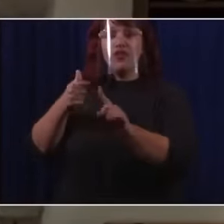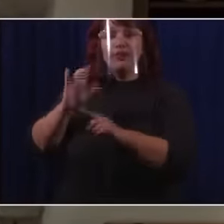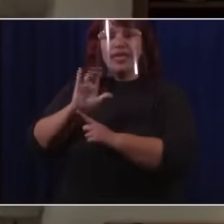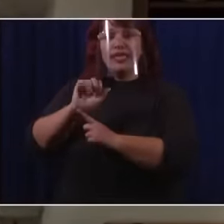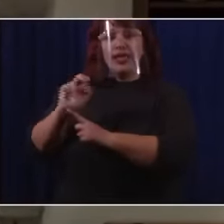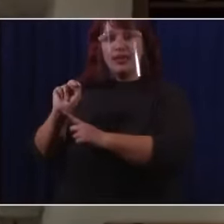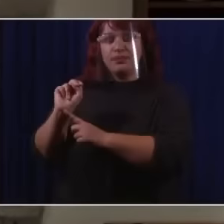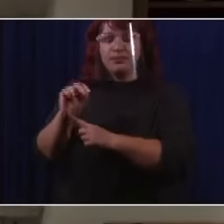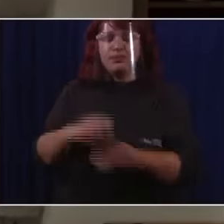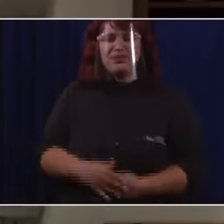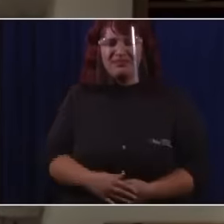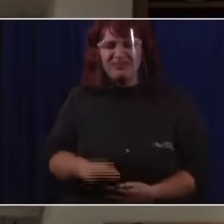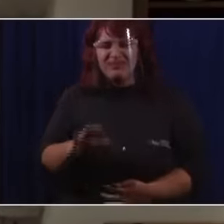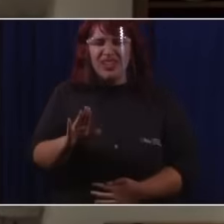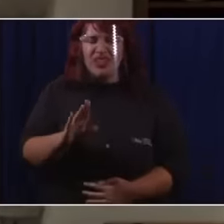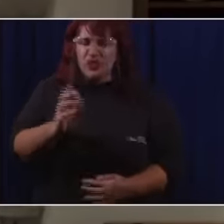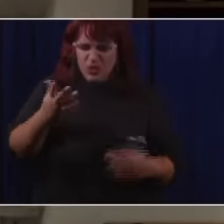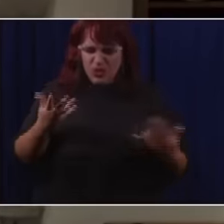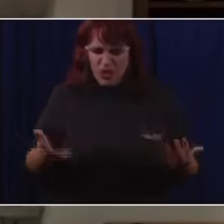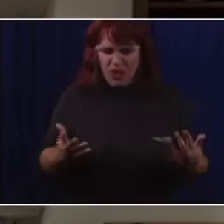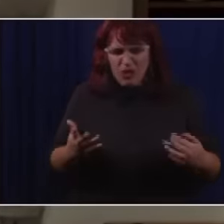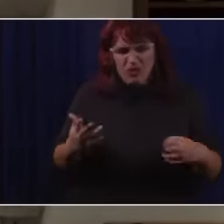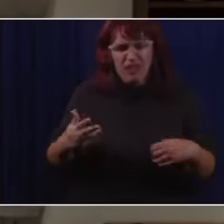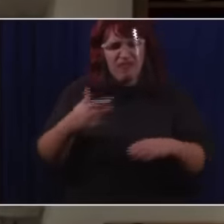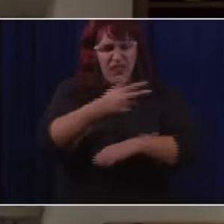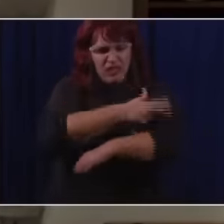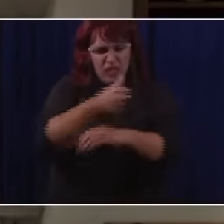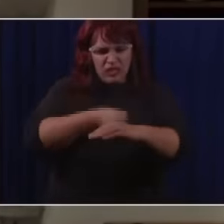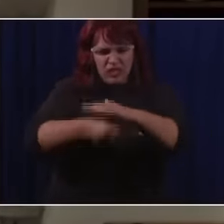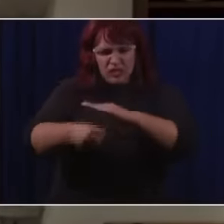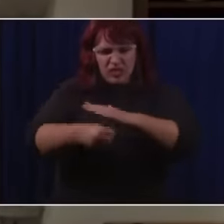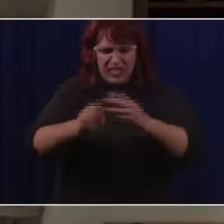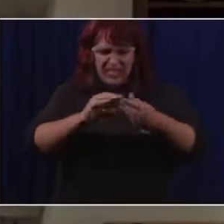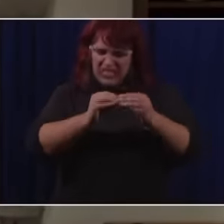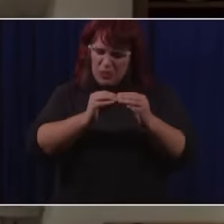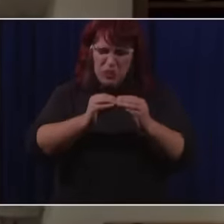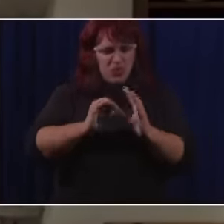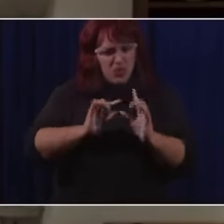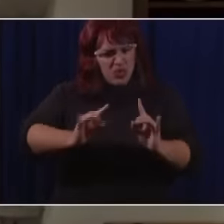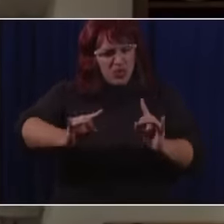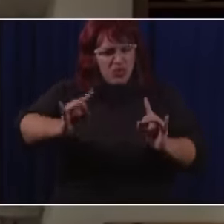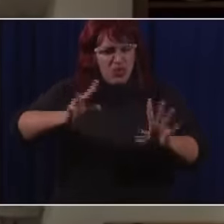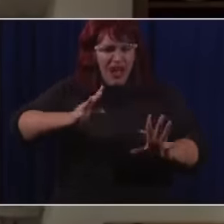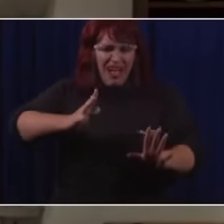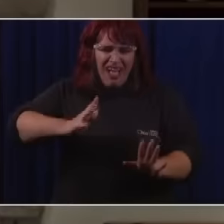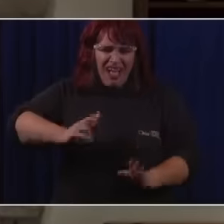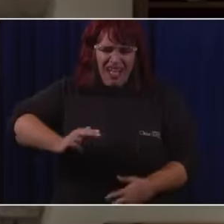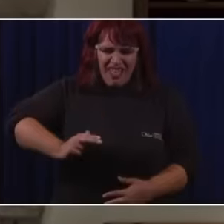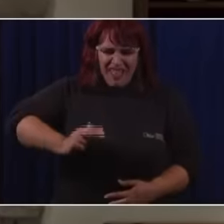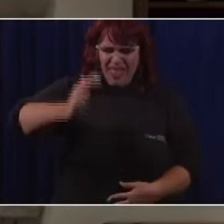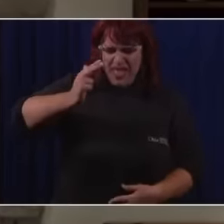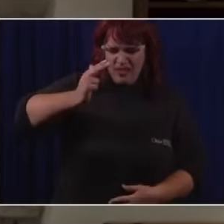is, looking at the high number of hospitalizations today, are there any sort of changes that you would anticipate making